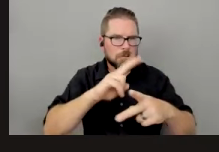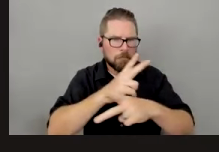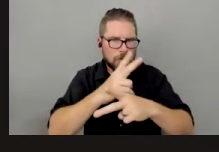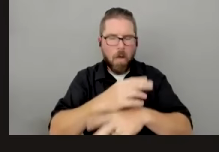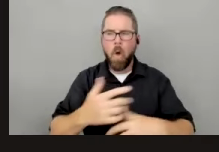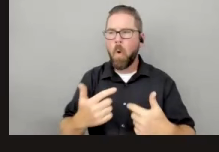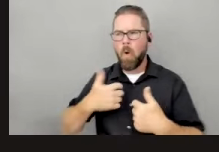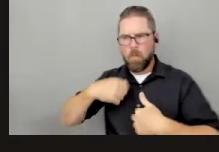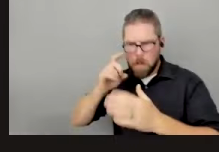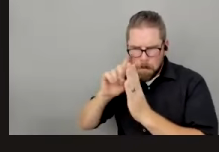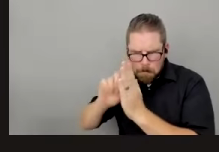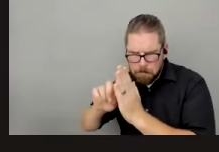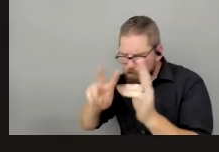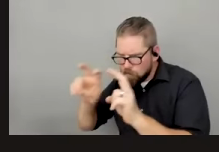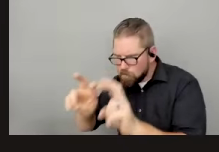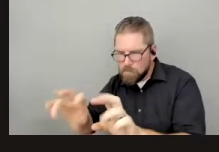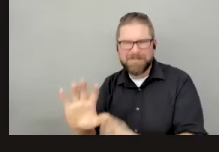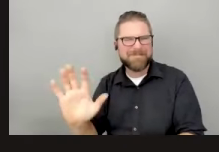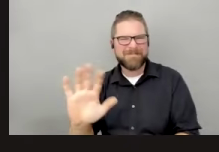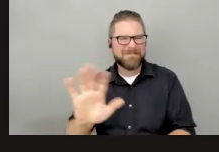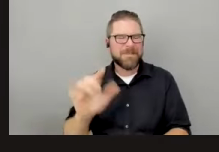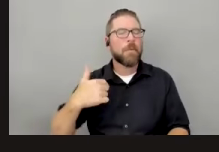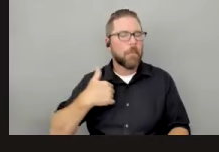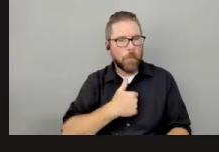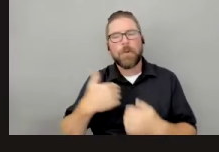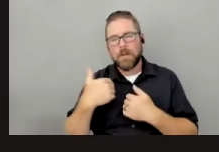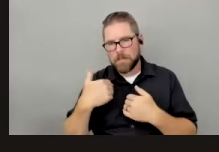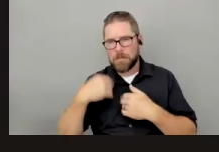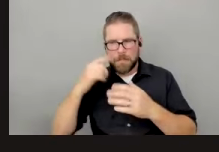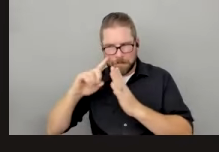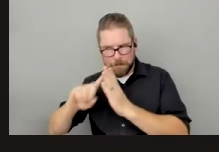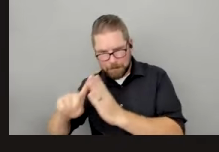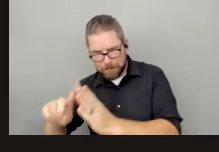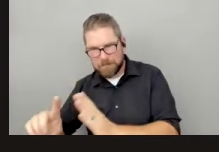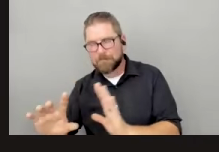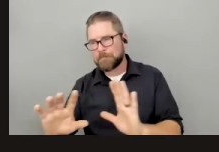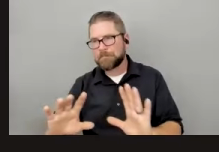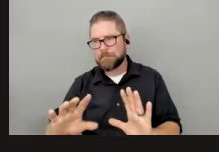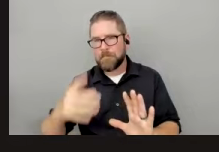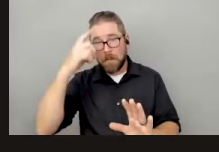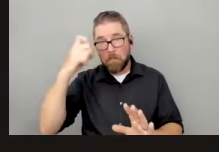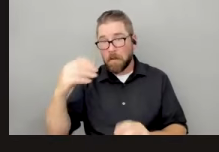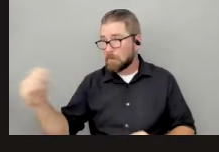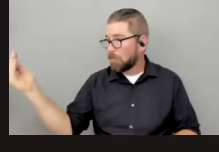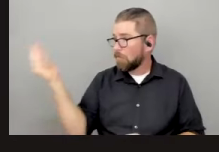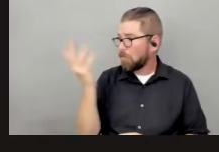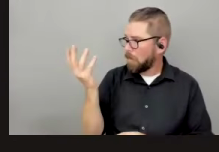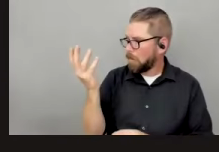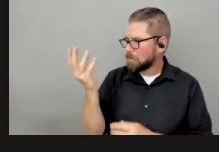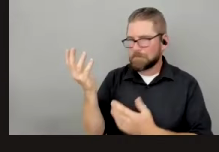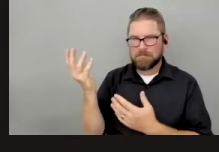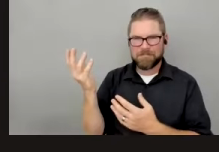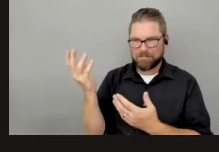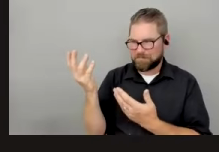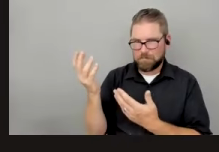That's our jobs, you know, and to determine things, right? Because there's a lot of missing parts, right? To even make that determination of like, hey, is